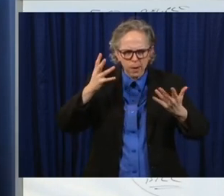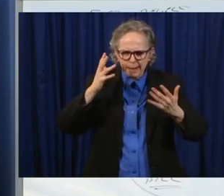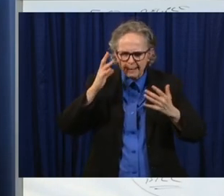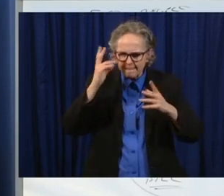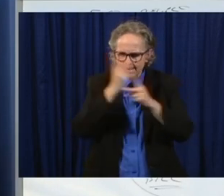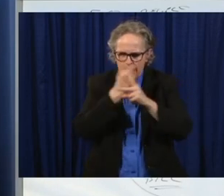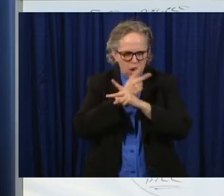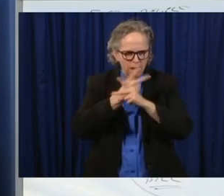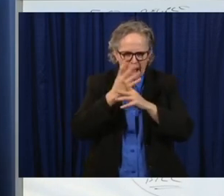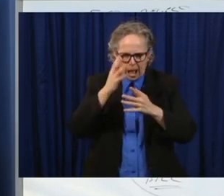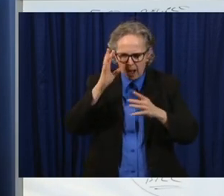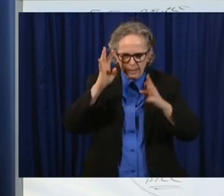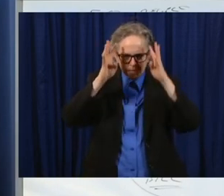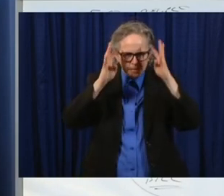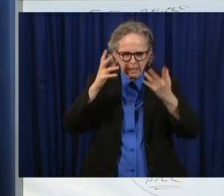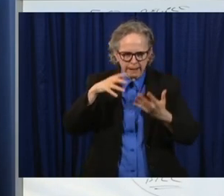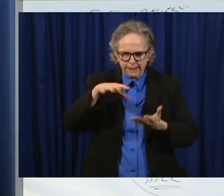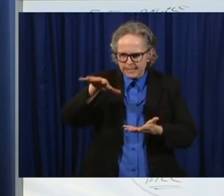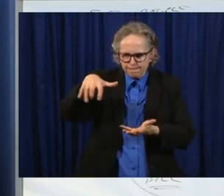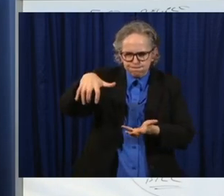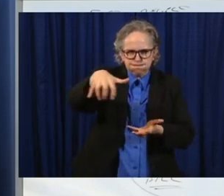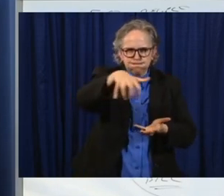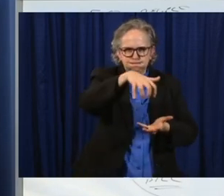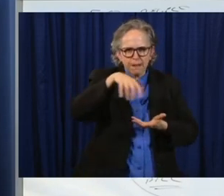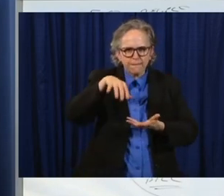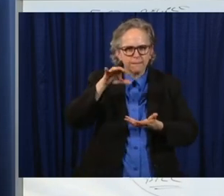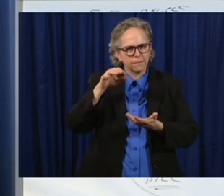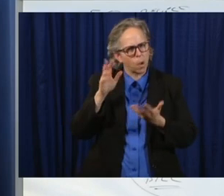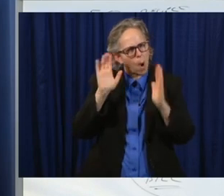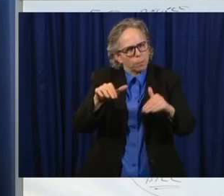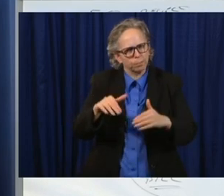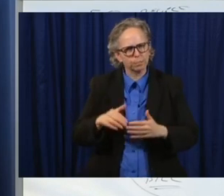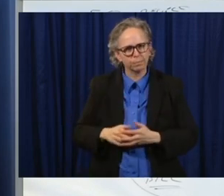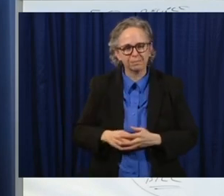actually secure the item. But that's a